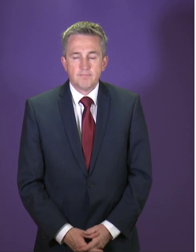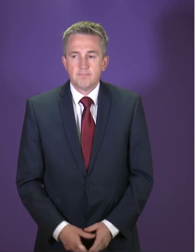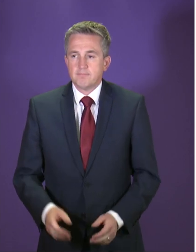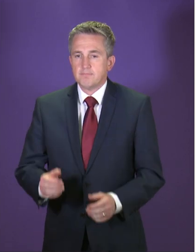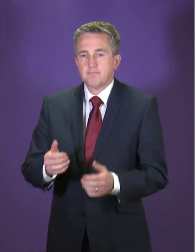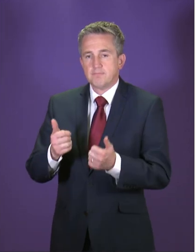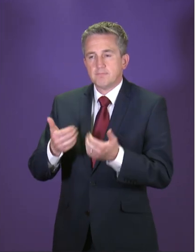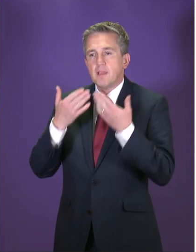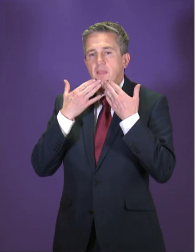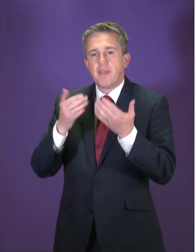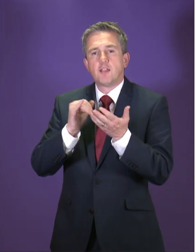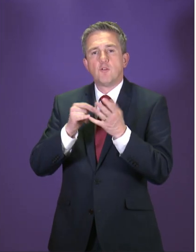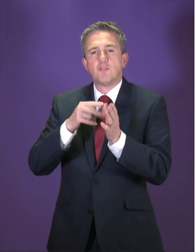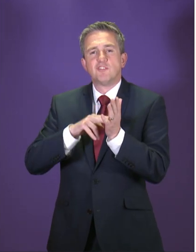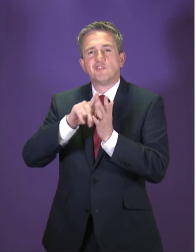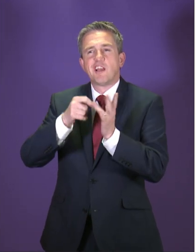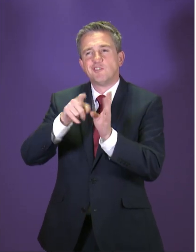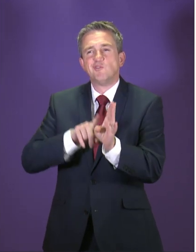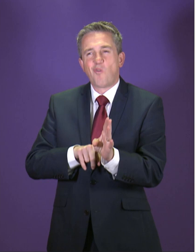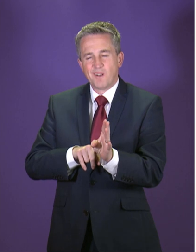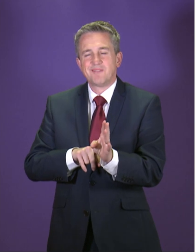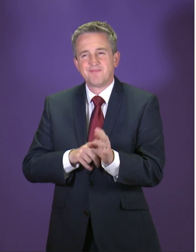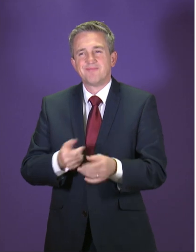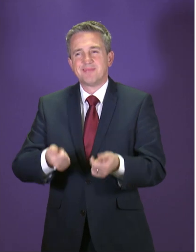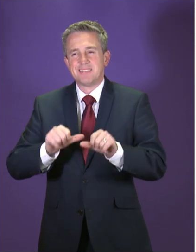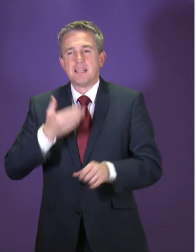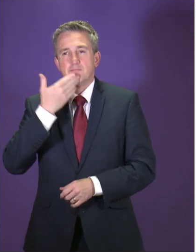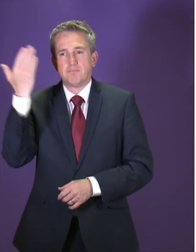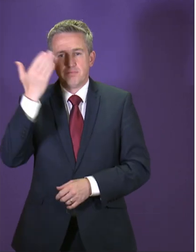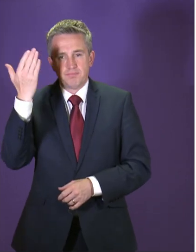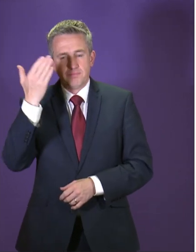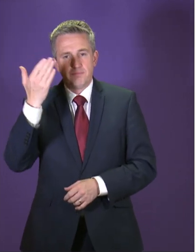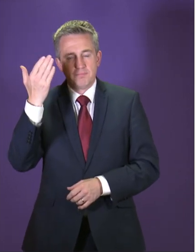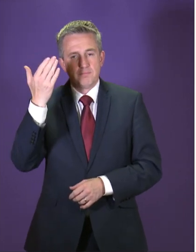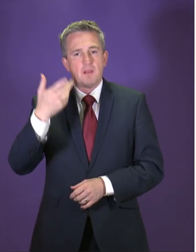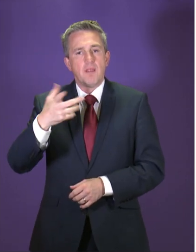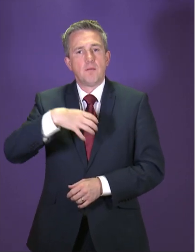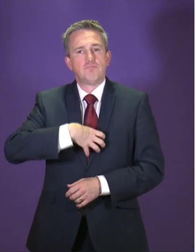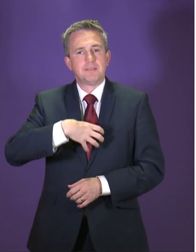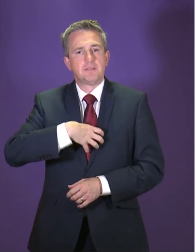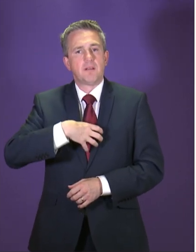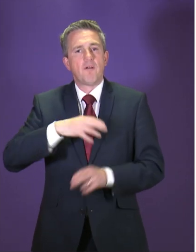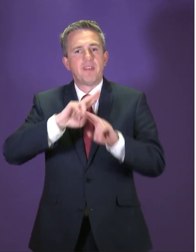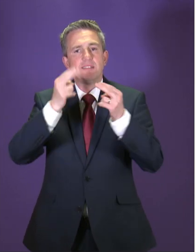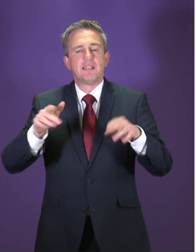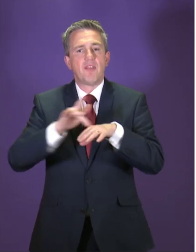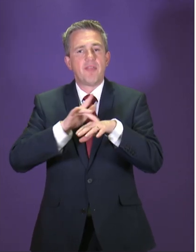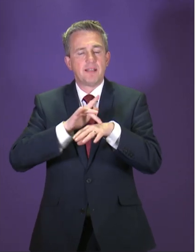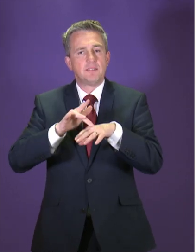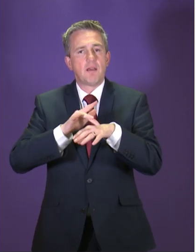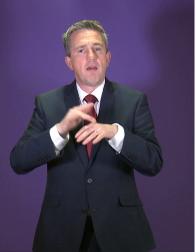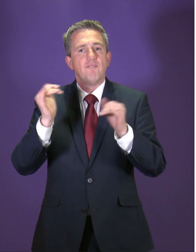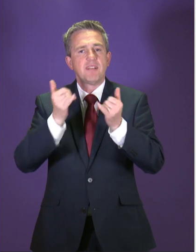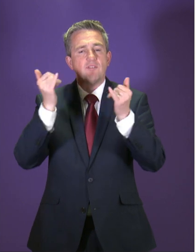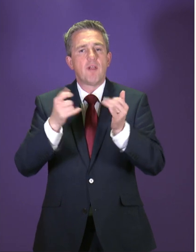Thank you very much, Sanjoy. Can I now invite Constantin Kiriac, president of the Sibiu International Theatre Festival in Romania,